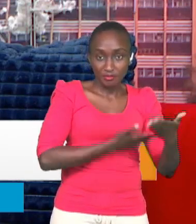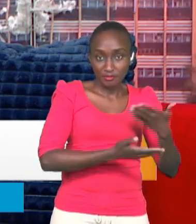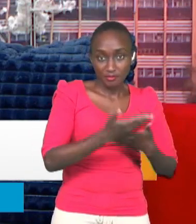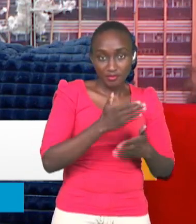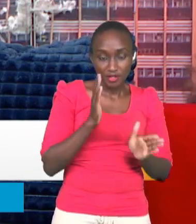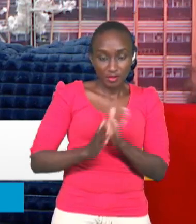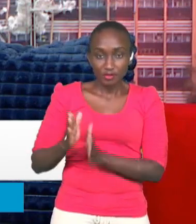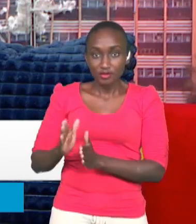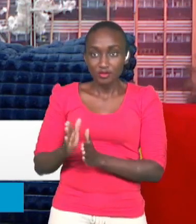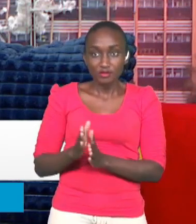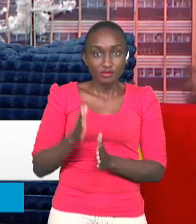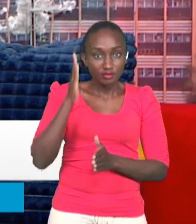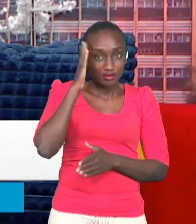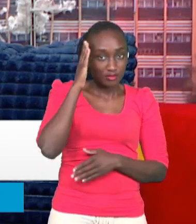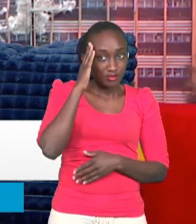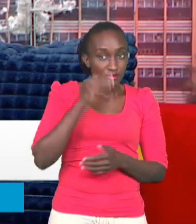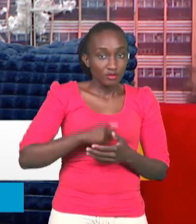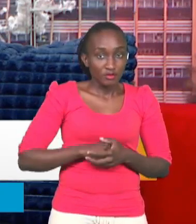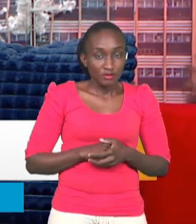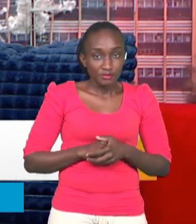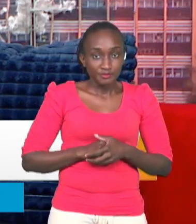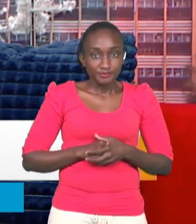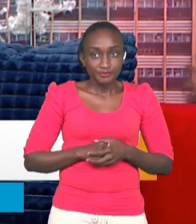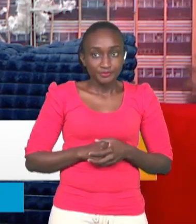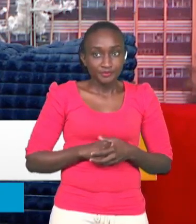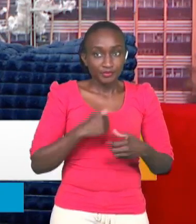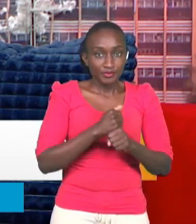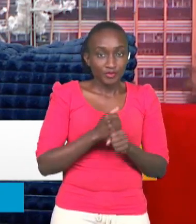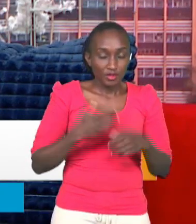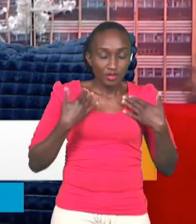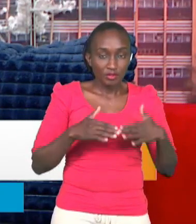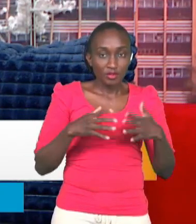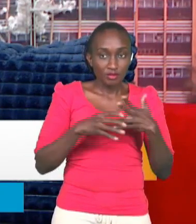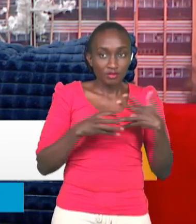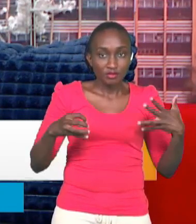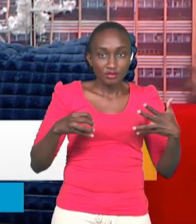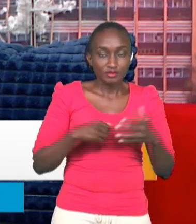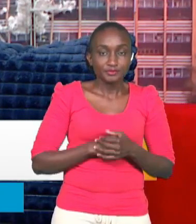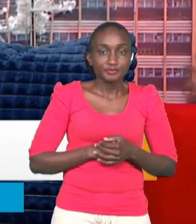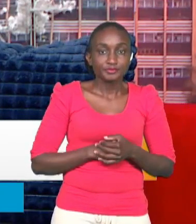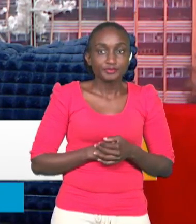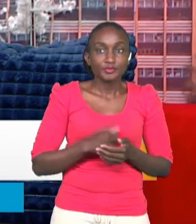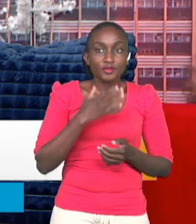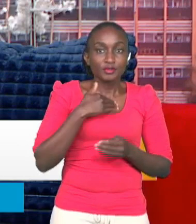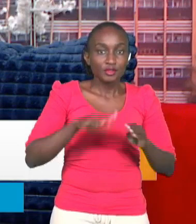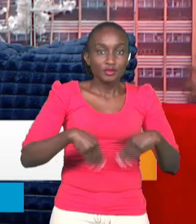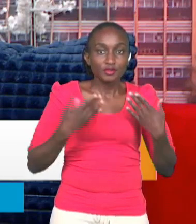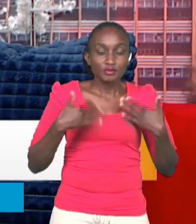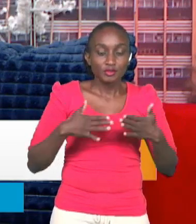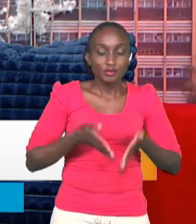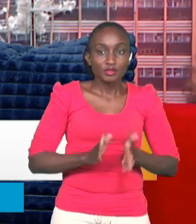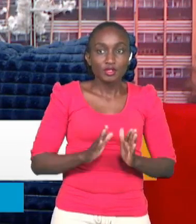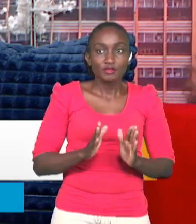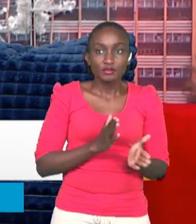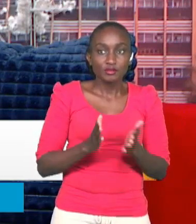a process, you know, of making people divorce is all about. They want to give people a chance, you know, where